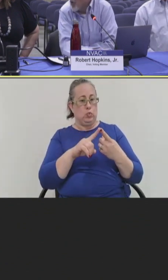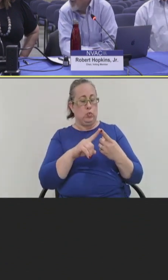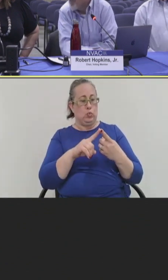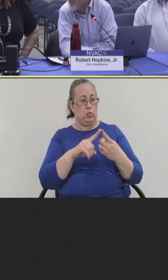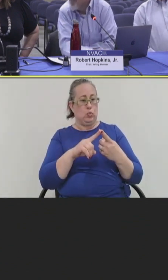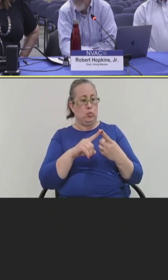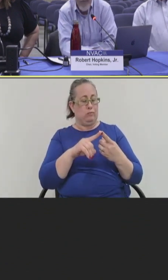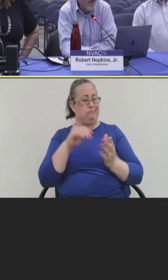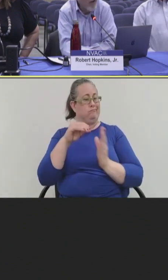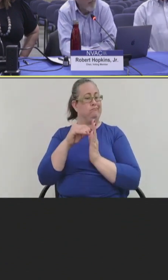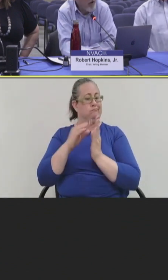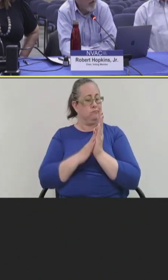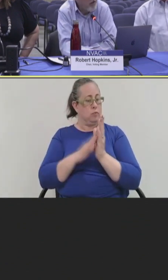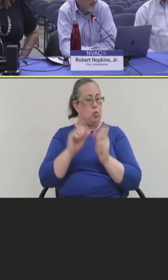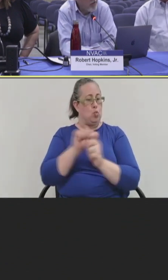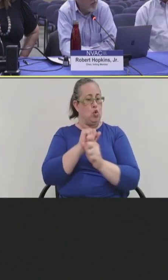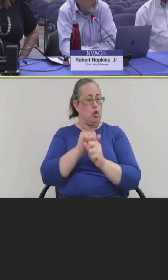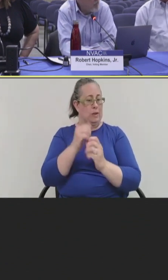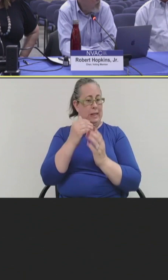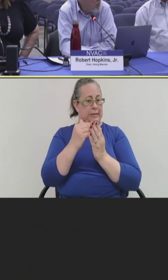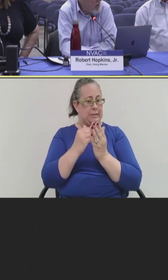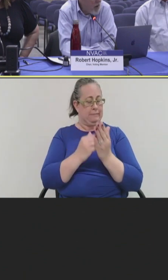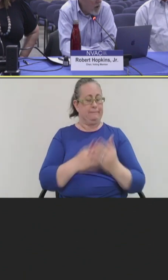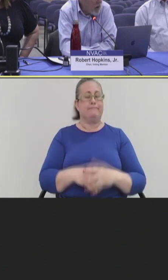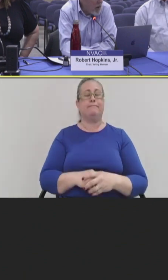work list, among other things.